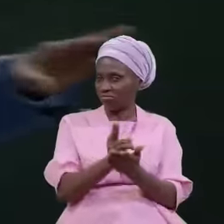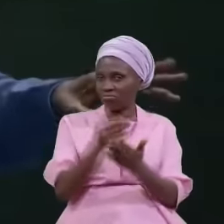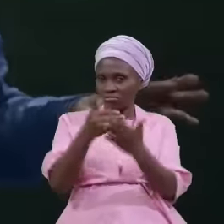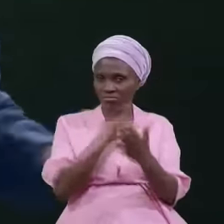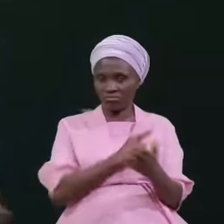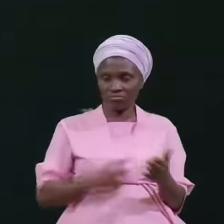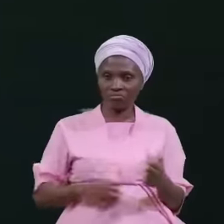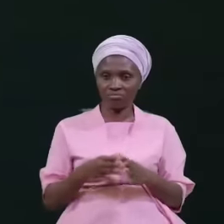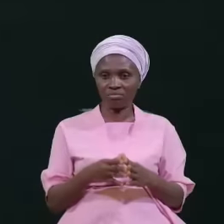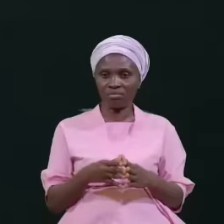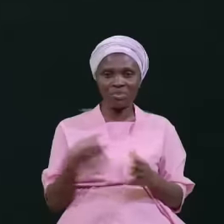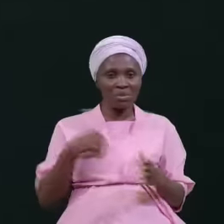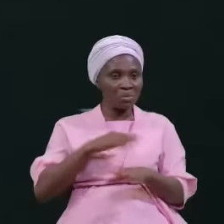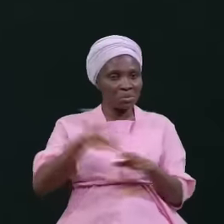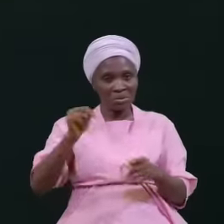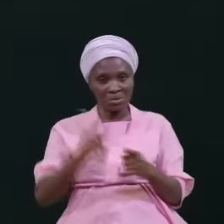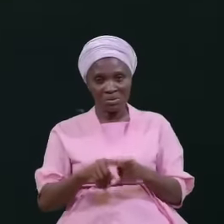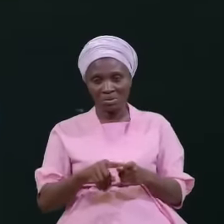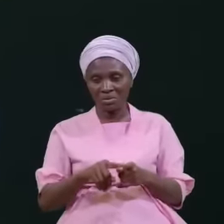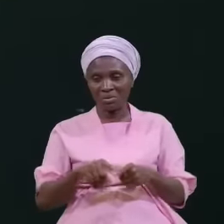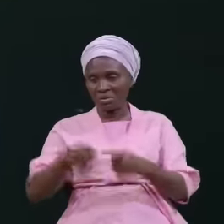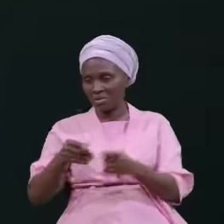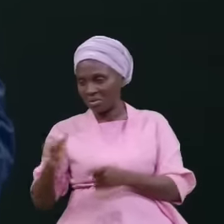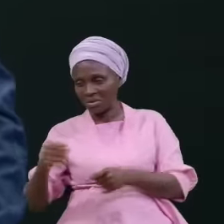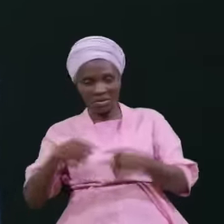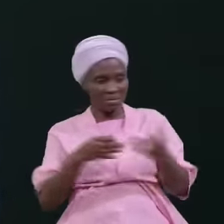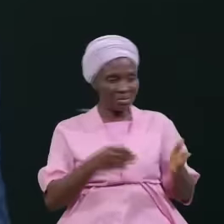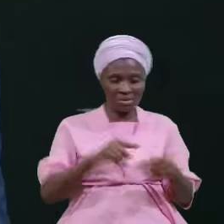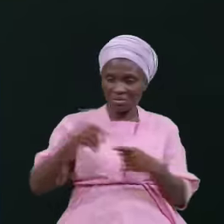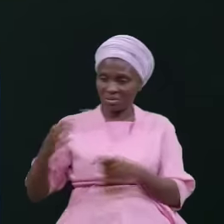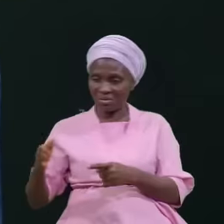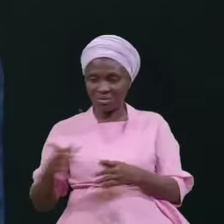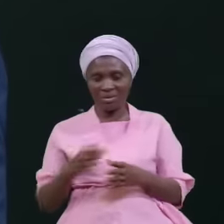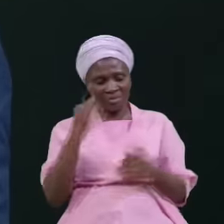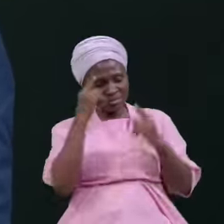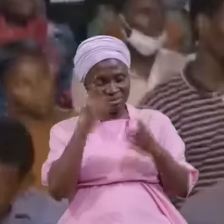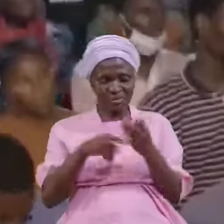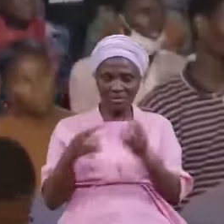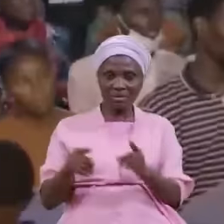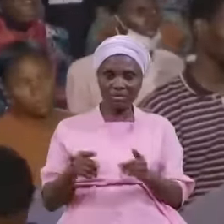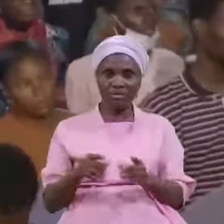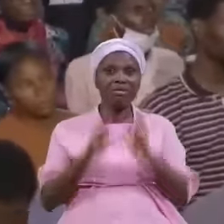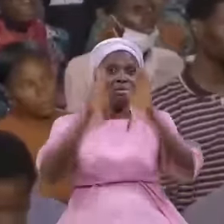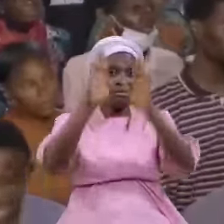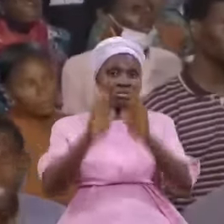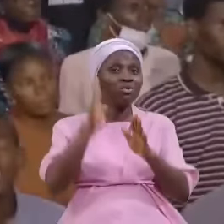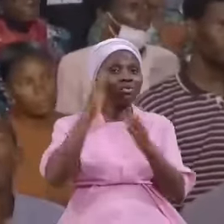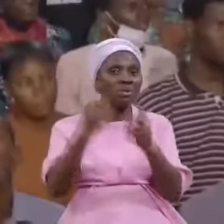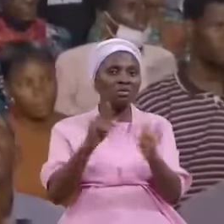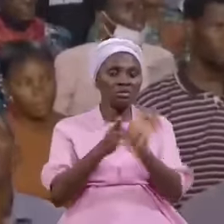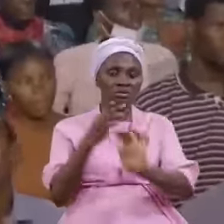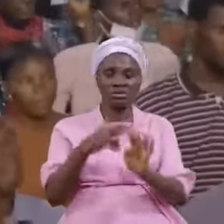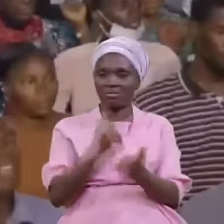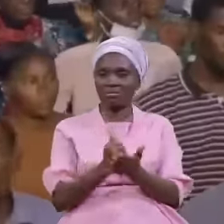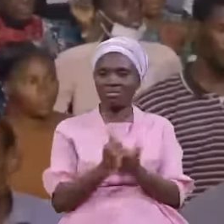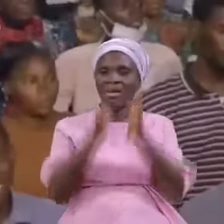go here and go there and wonder what will happen. Wonders will happen. Yeah. Miracles will